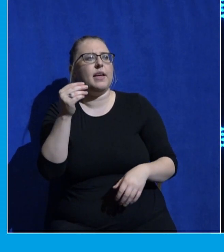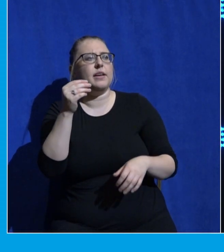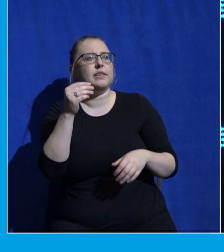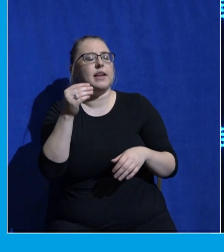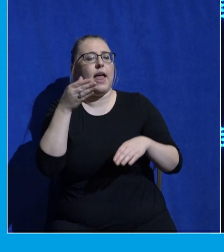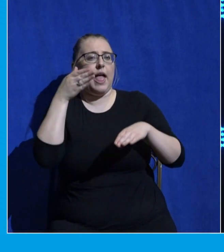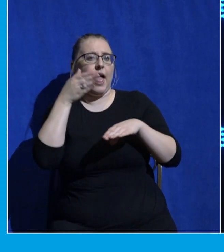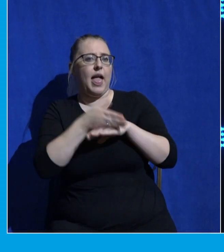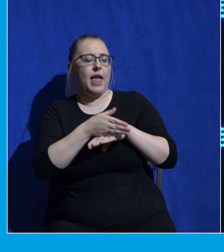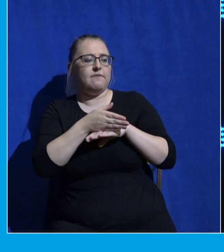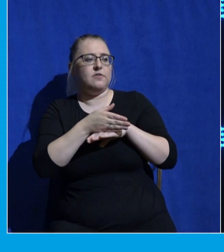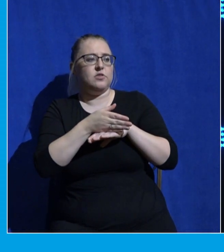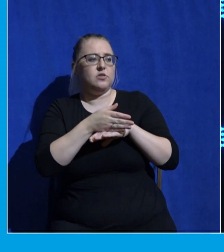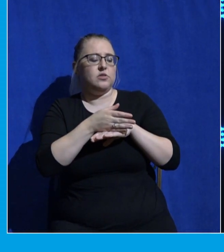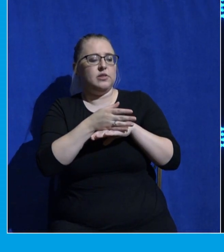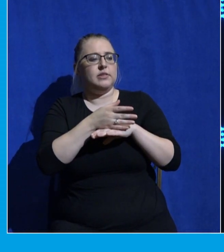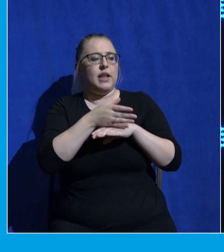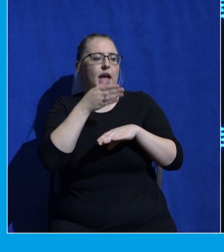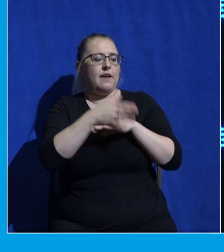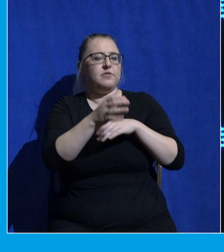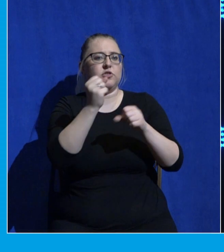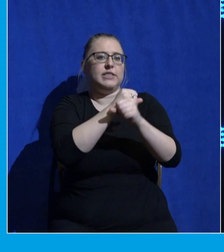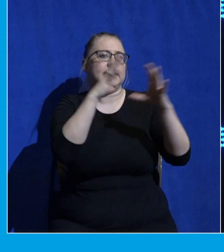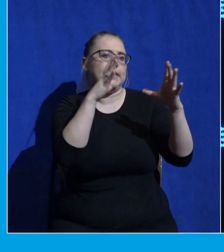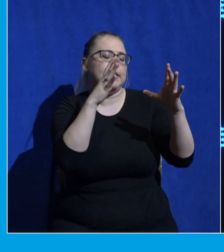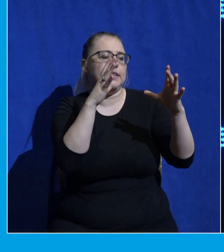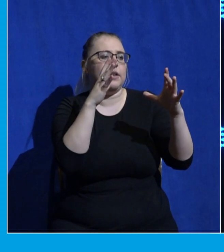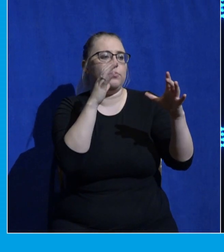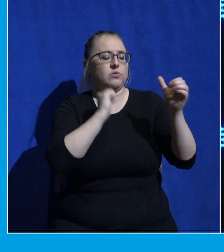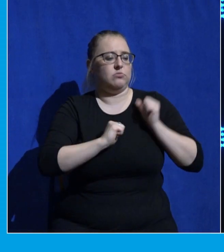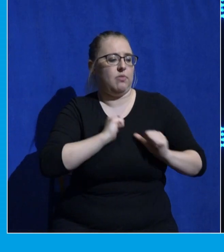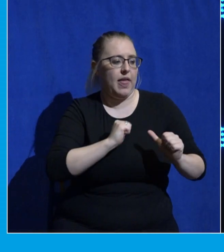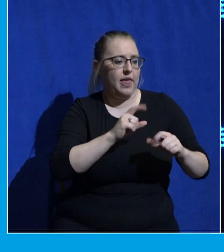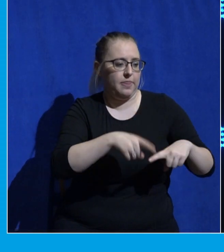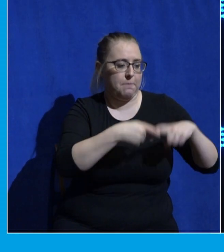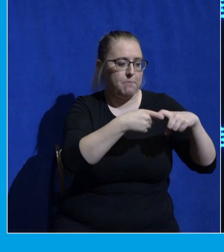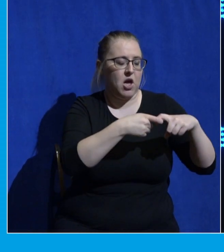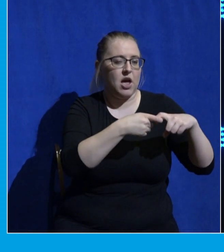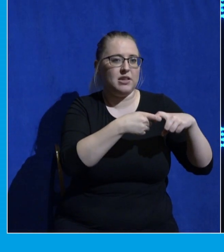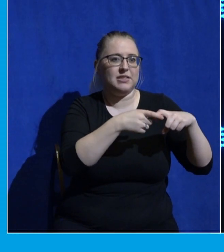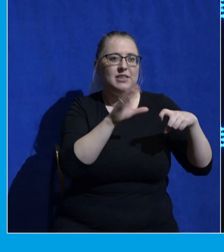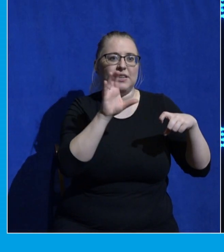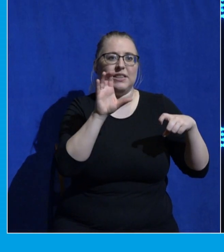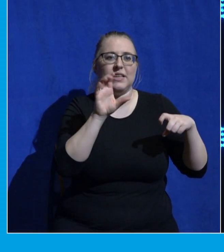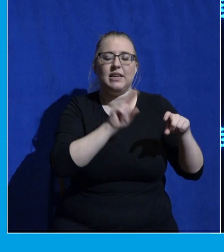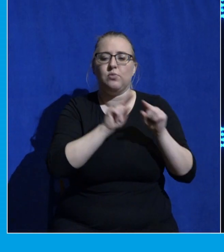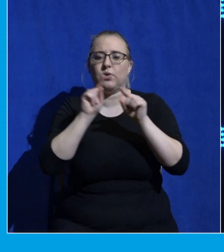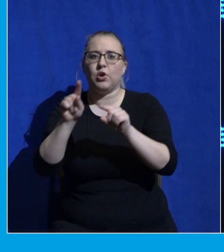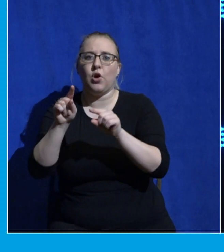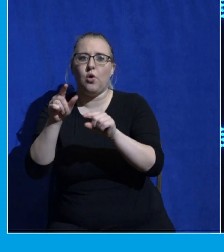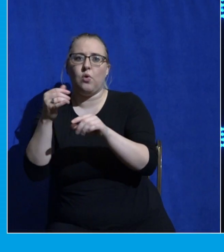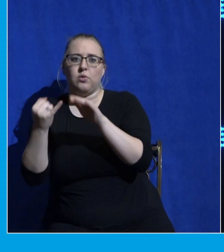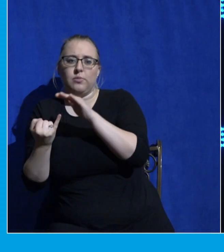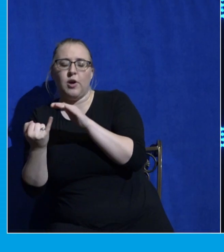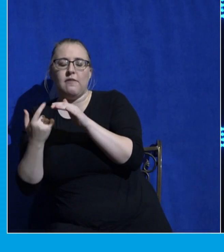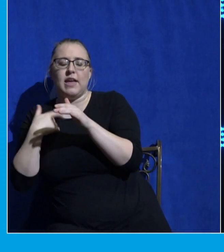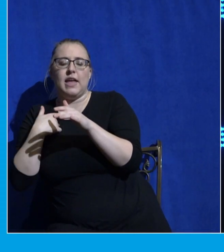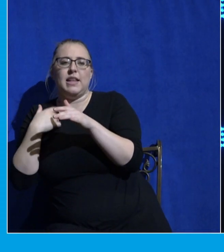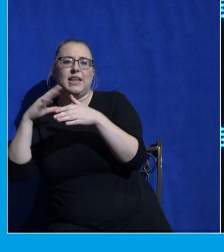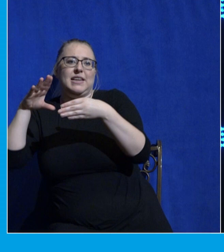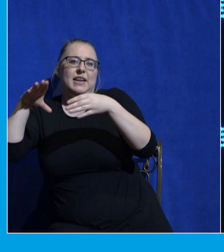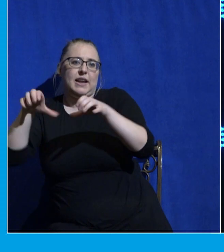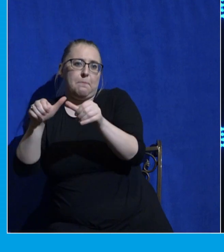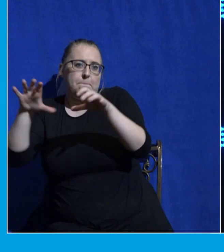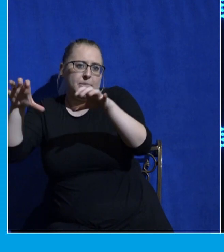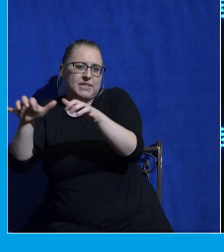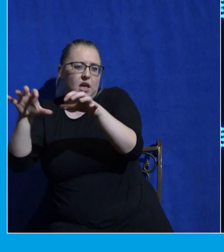would go to his area, and his wife would be holding his hand, and he would be getting a massage. And this actor looked at that treatment, and